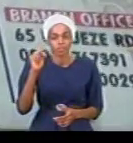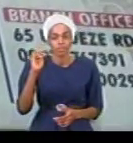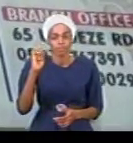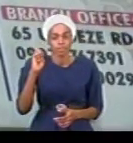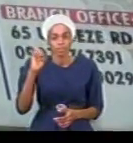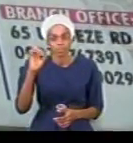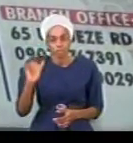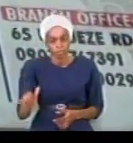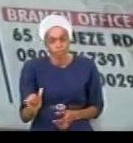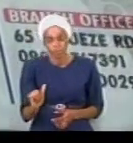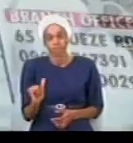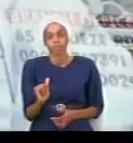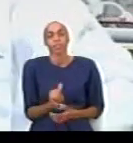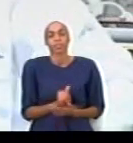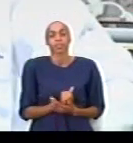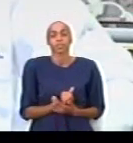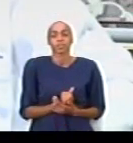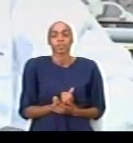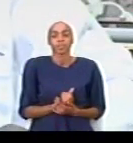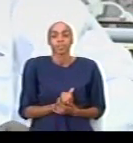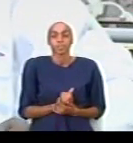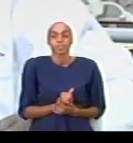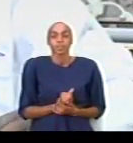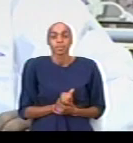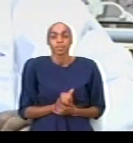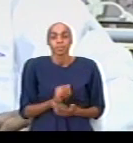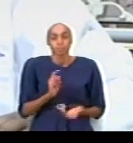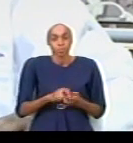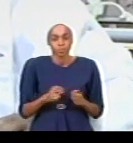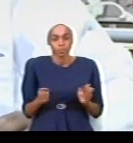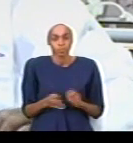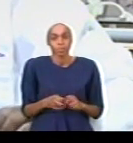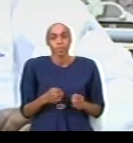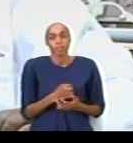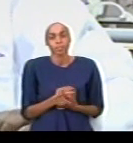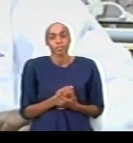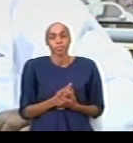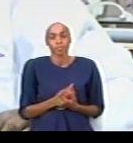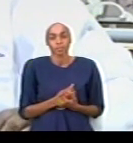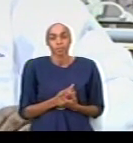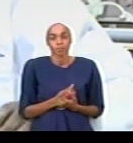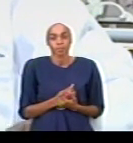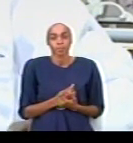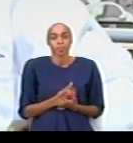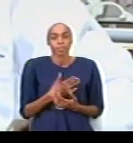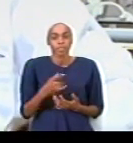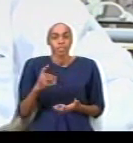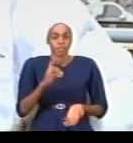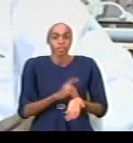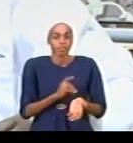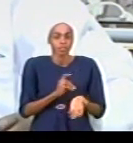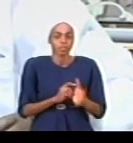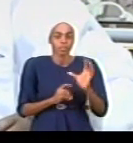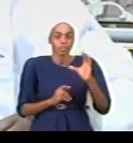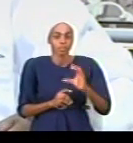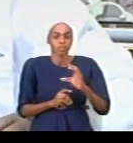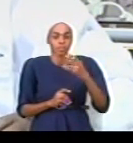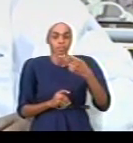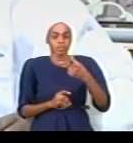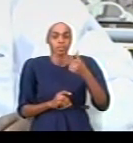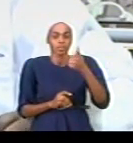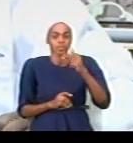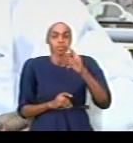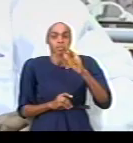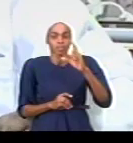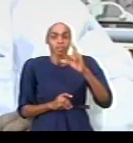Excellence medical diagnosis Center Pastor Emmanuel opay was brought in here a few months ago